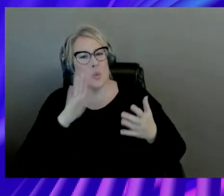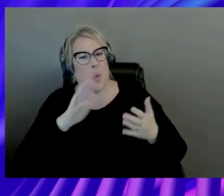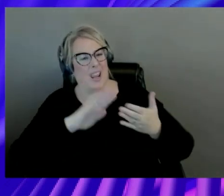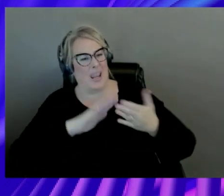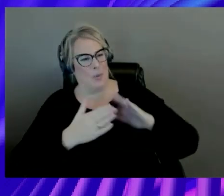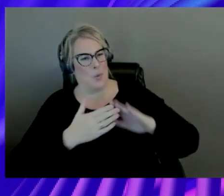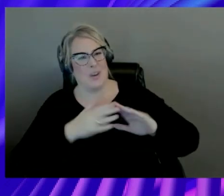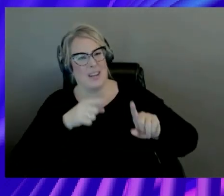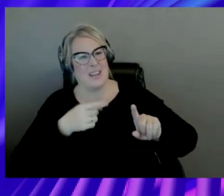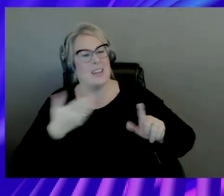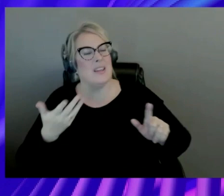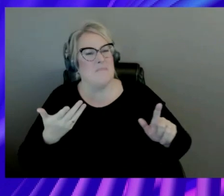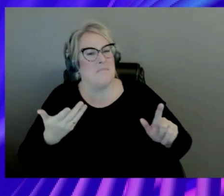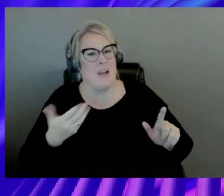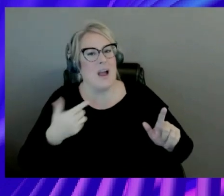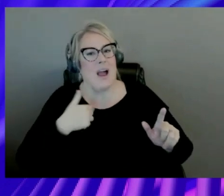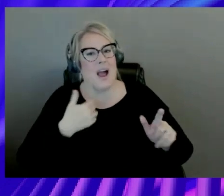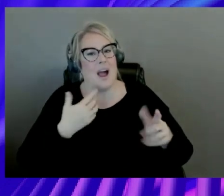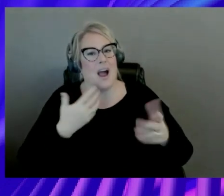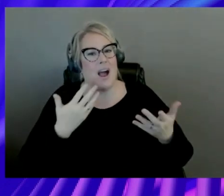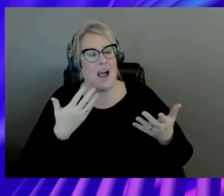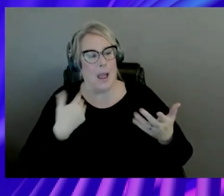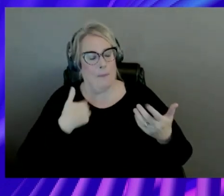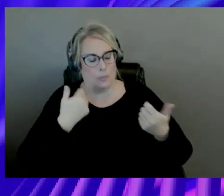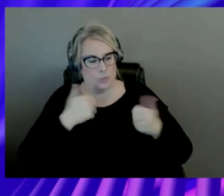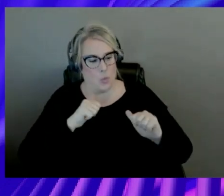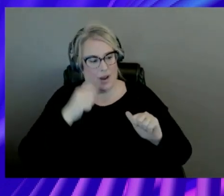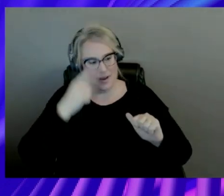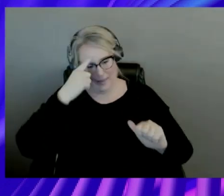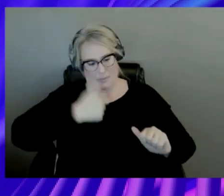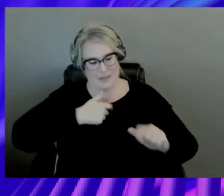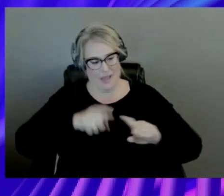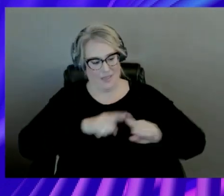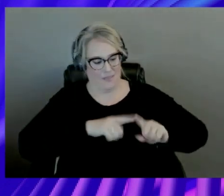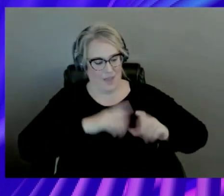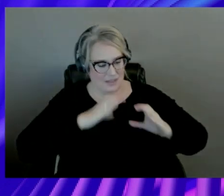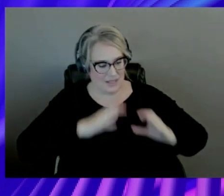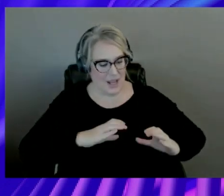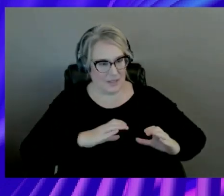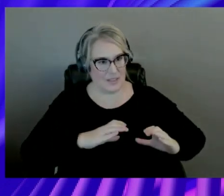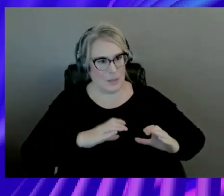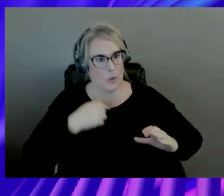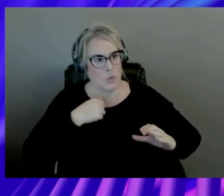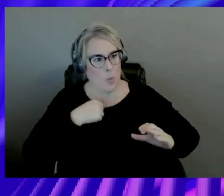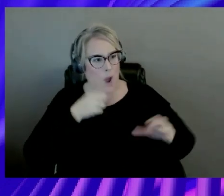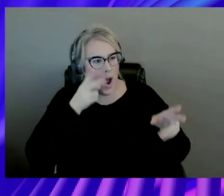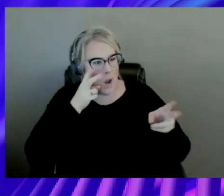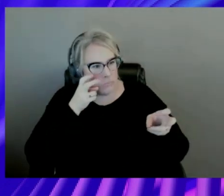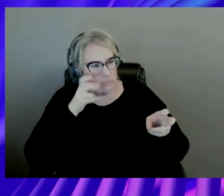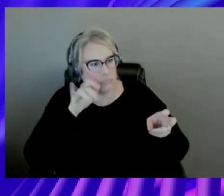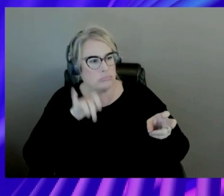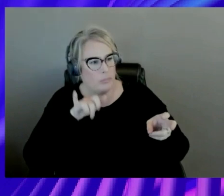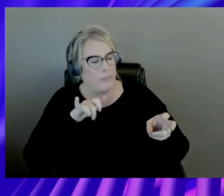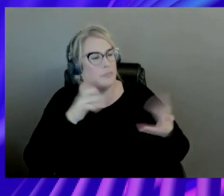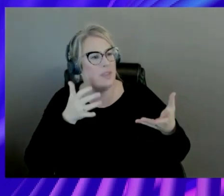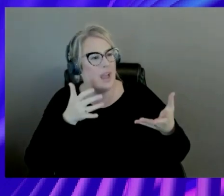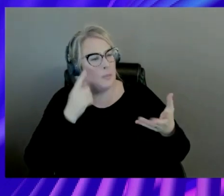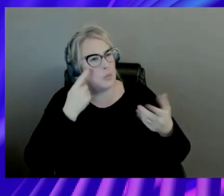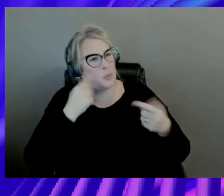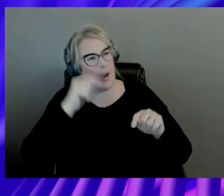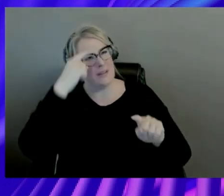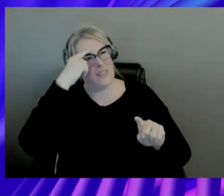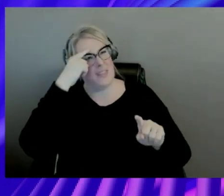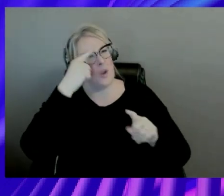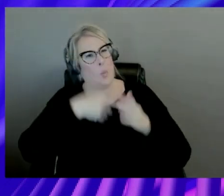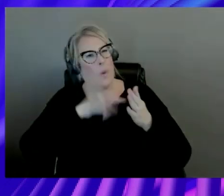guess I'm trying to put myself in the customer's shoes, listening to this and figuring out what it means to them. And those researchers